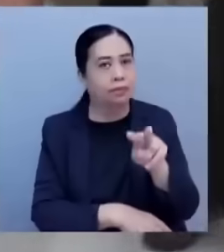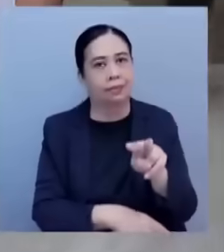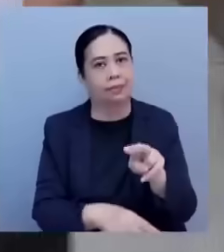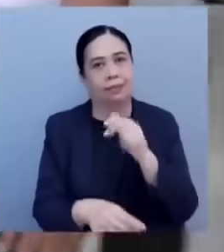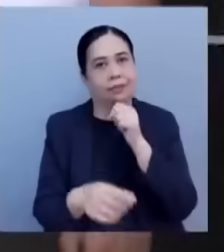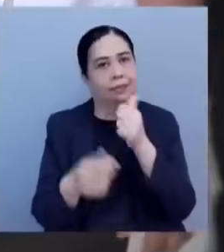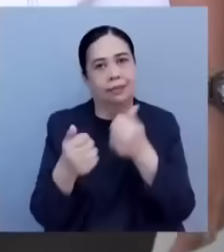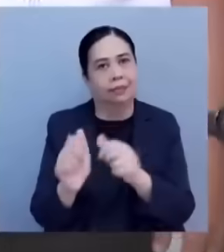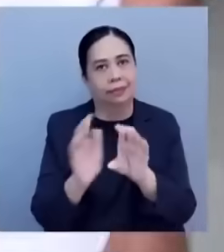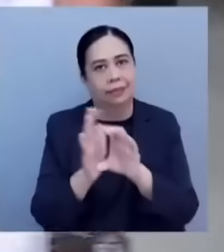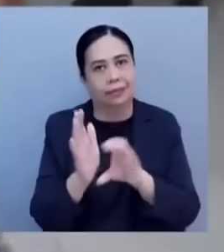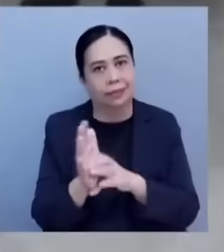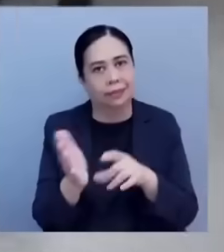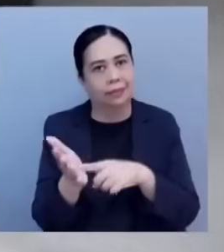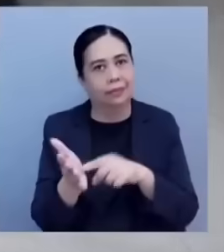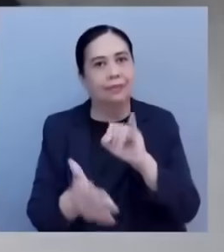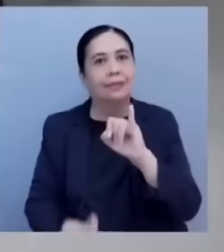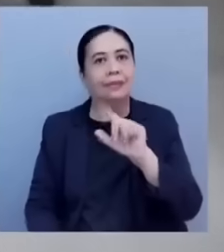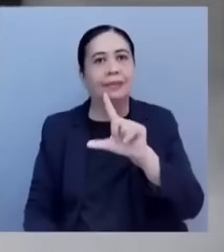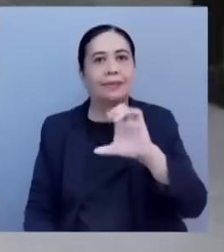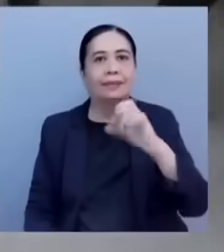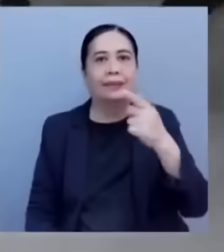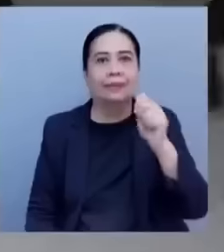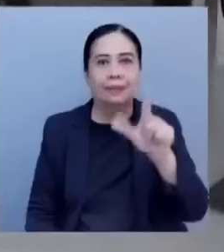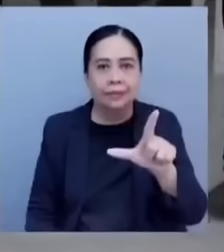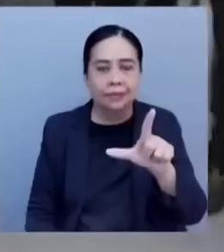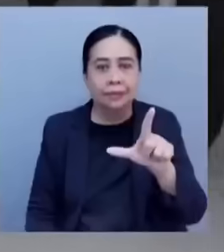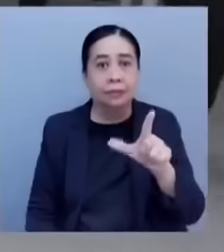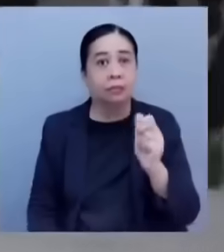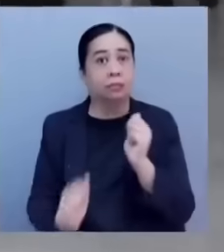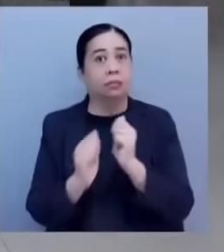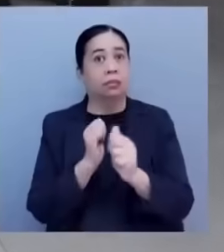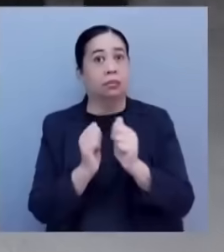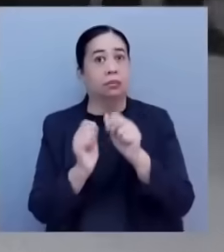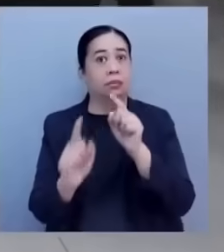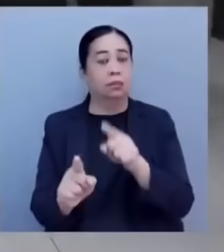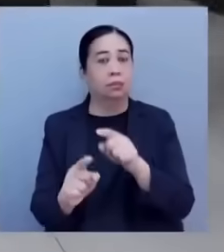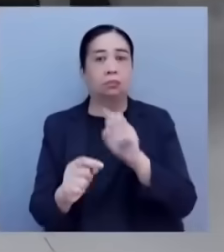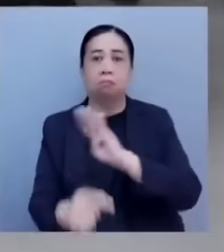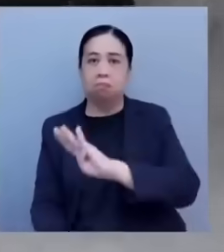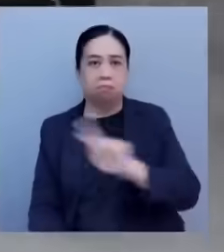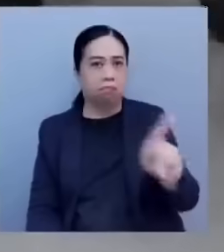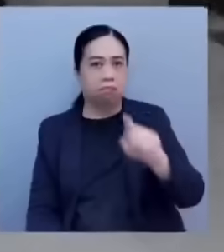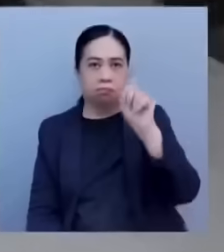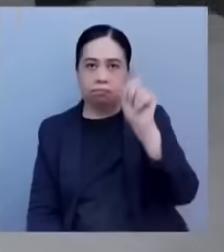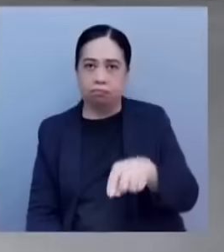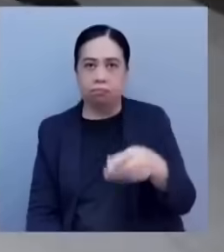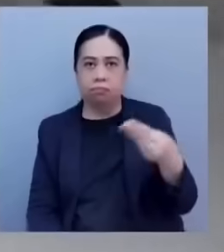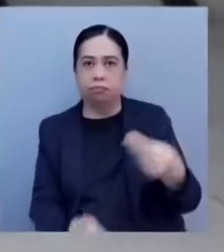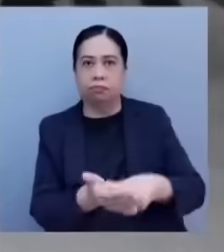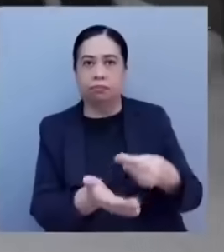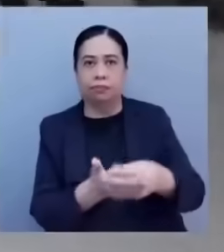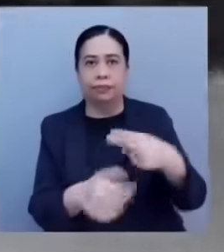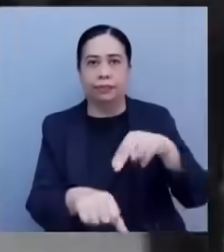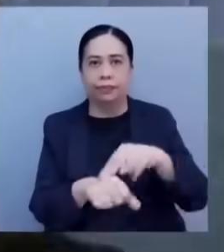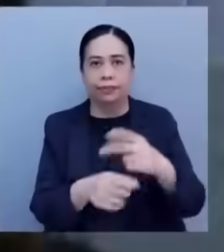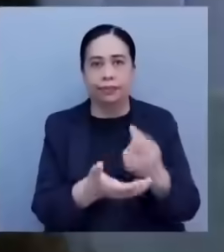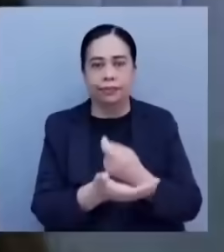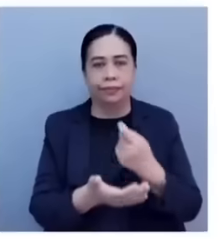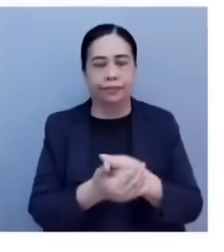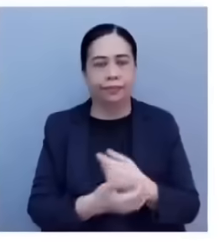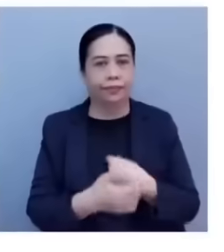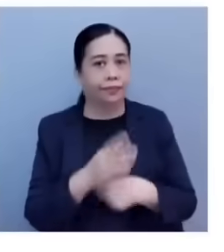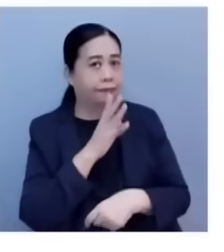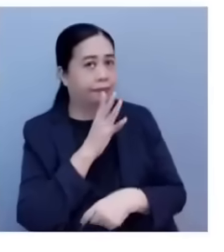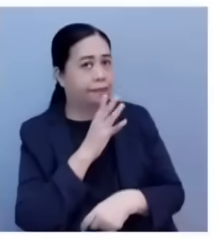unconstitutional and illegal, and that amount should actually be returned to the National Treasury. Was the request? Are you also